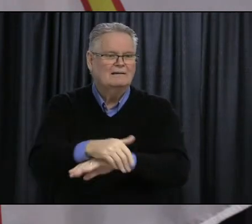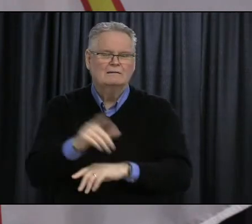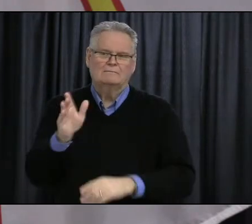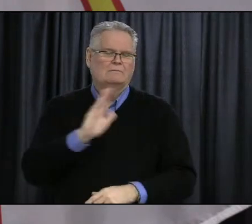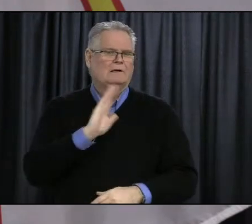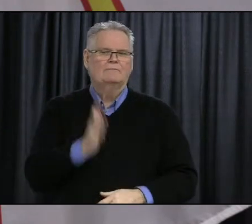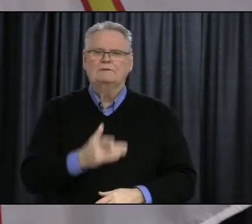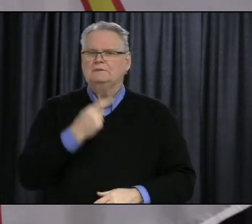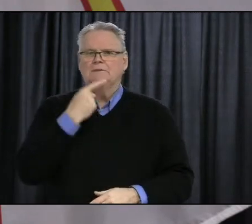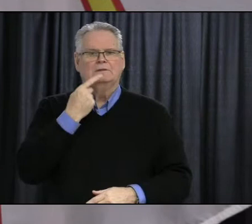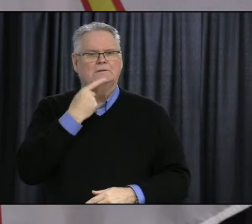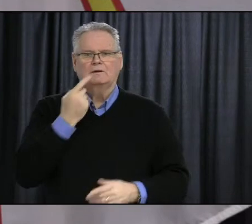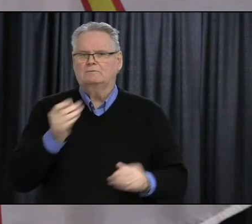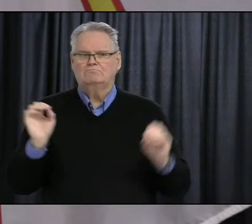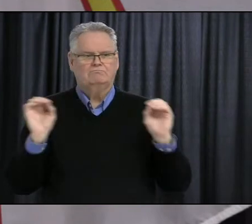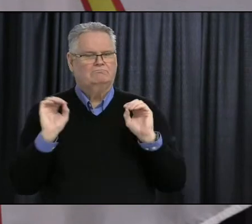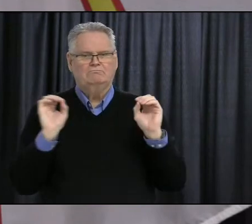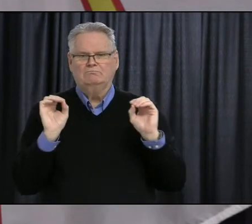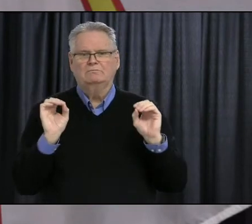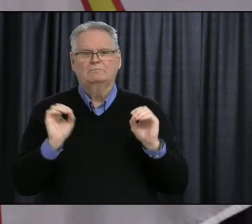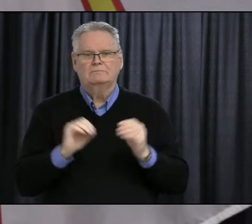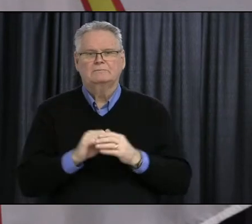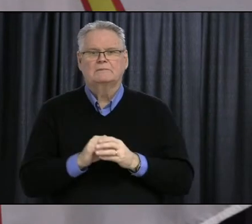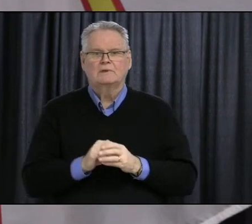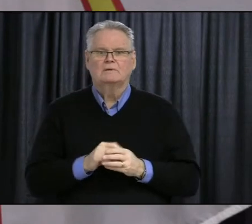can happen afterwards, then